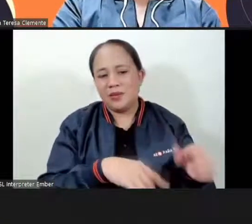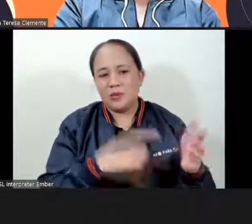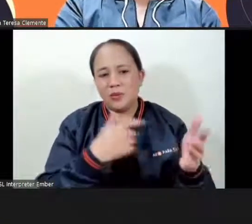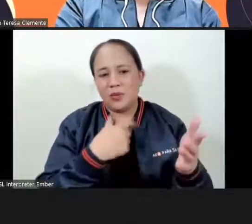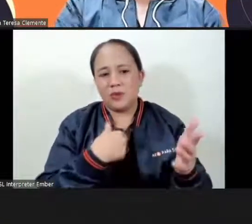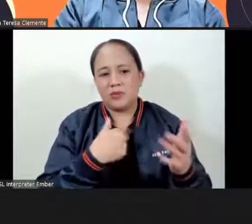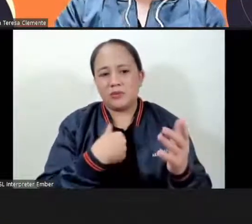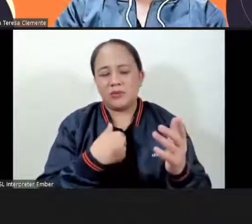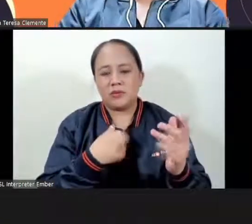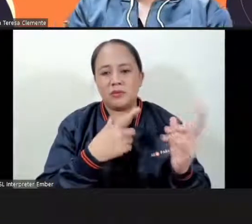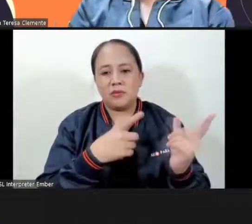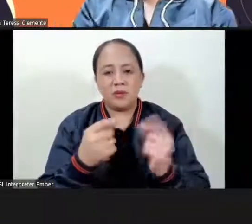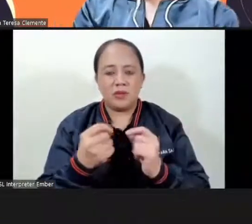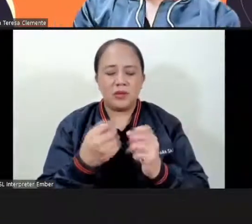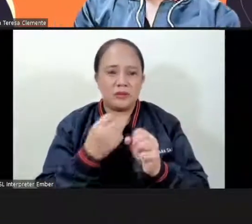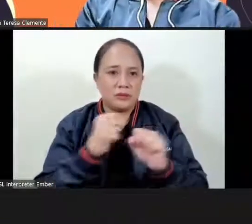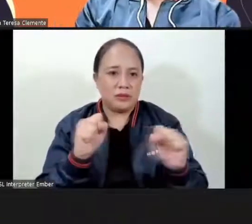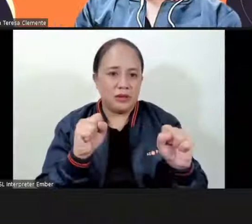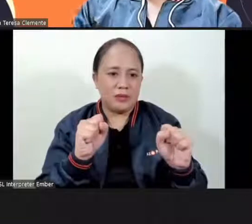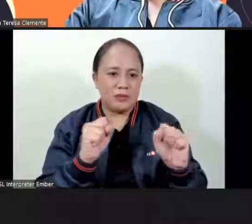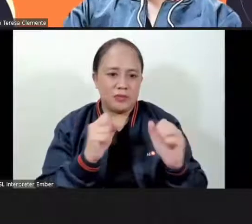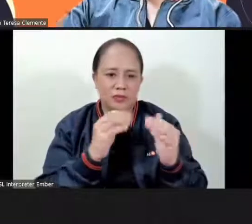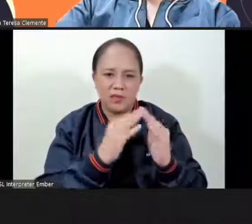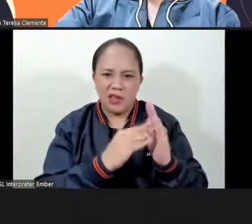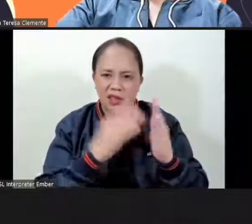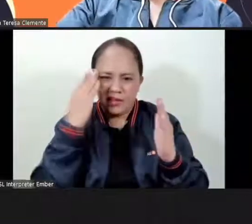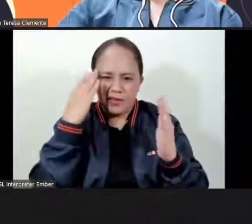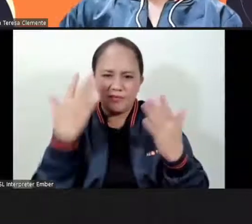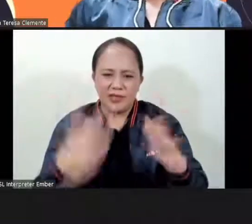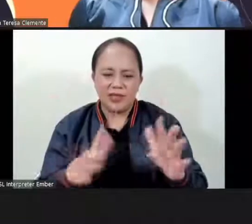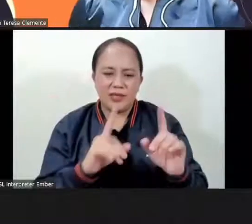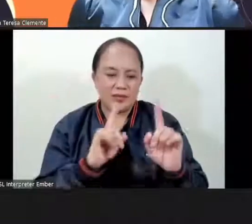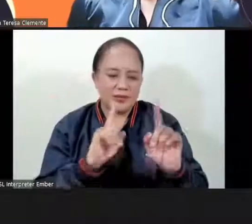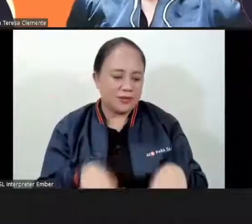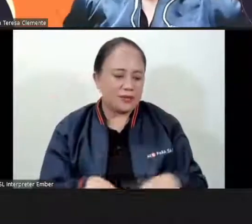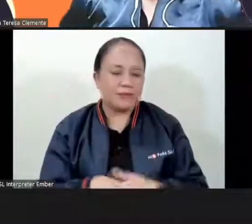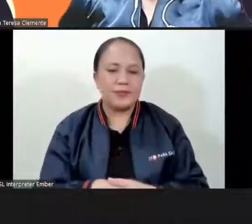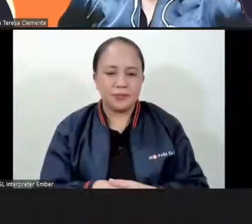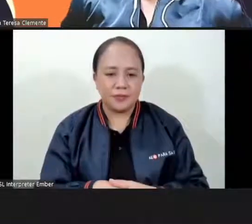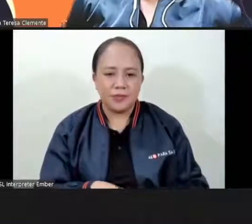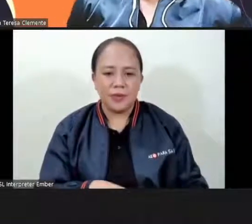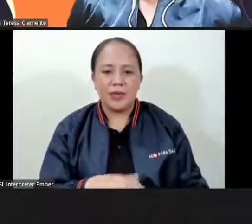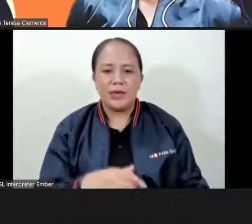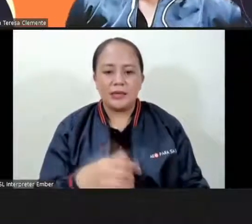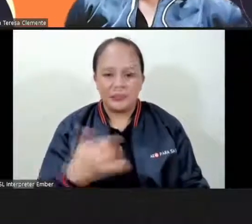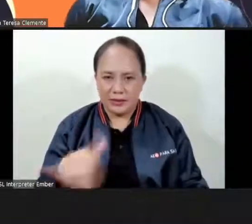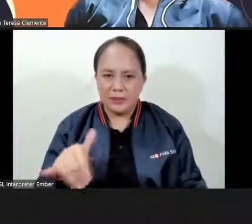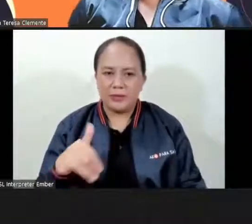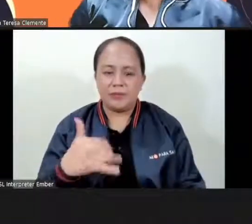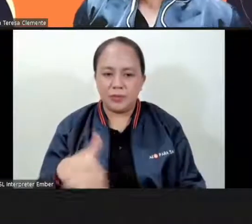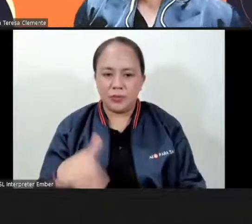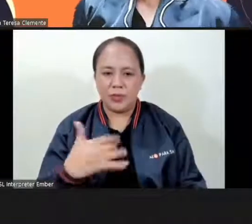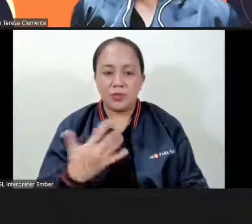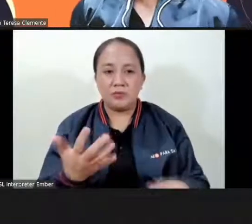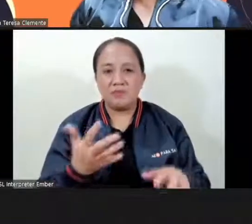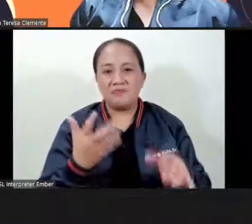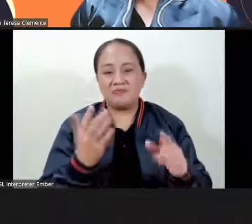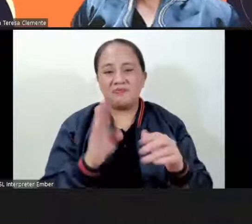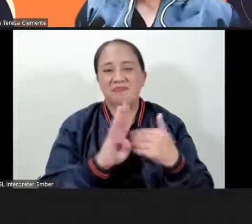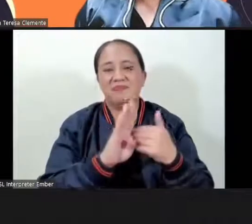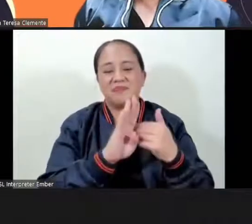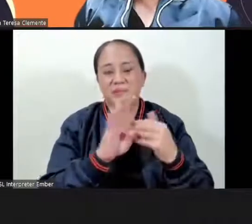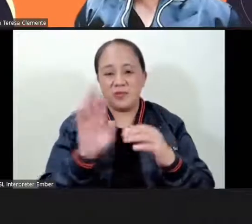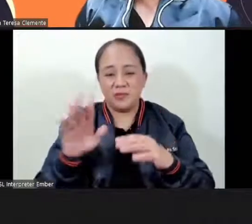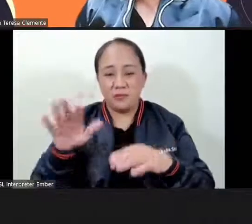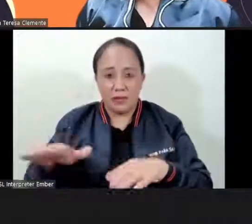safety measures? Parang I think you answered that. Yeah, right. Oo. So yun din siya, yung reintegration kasi ng